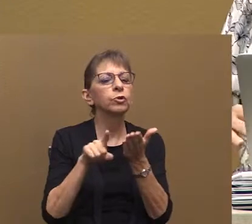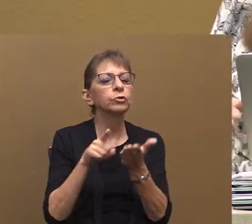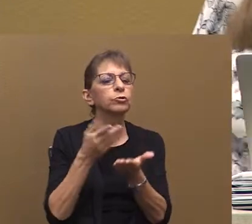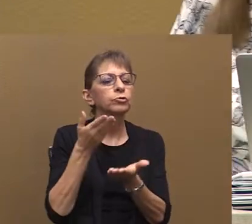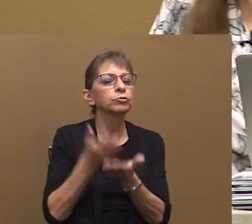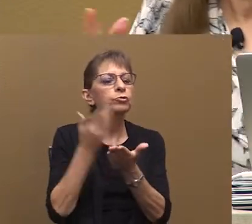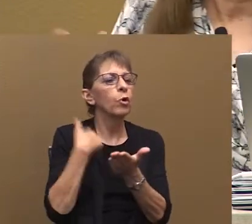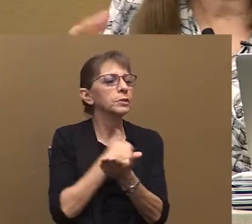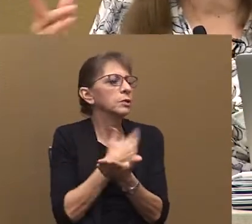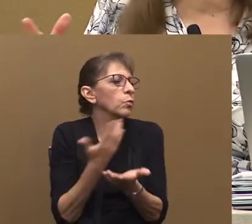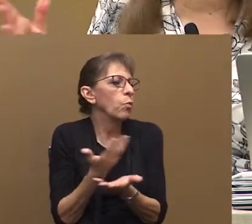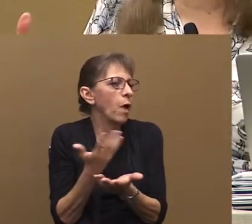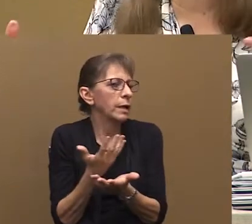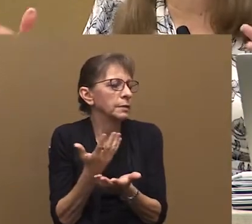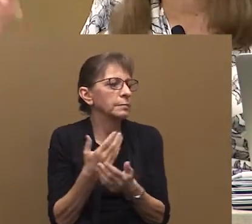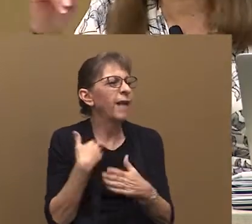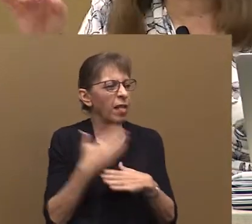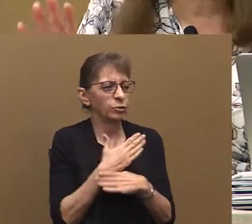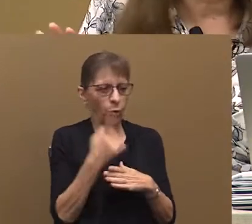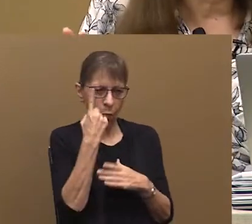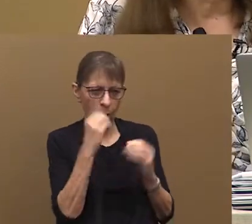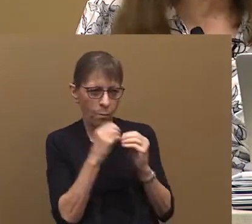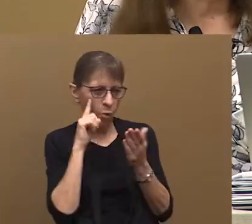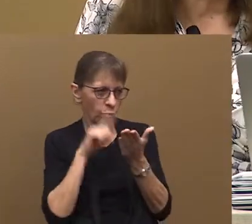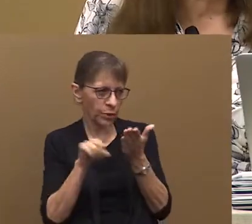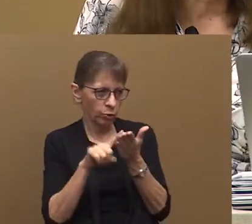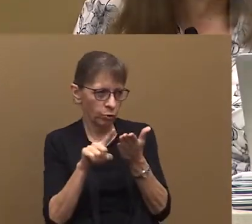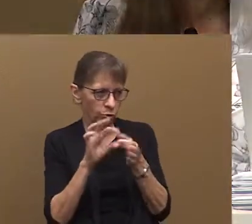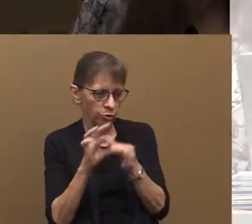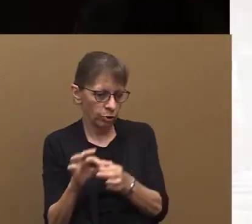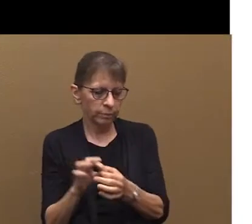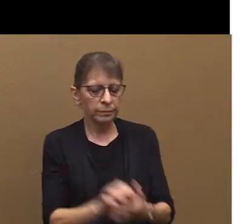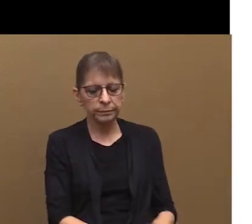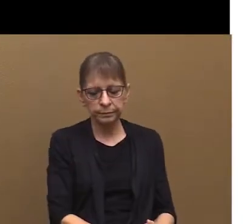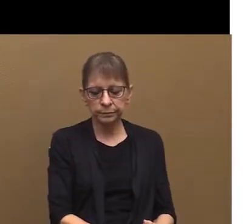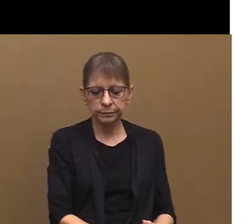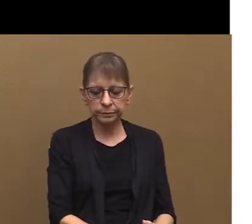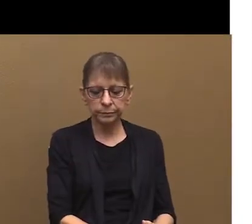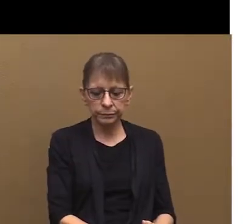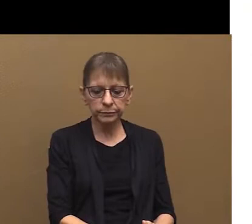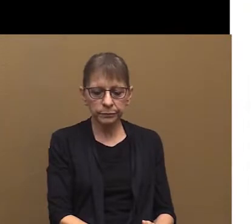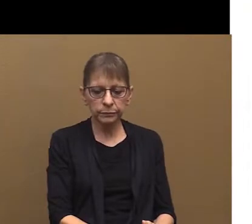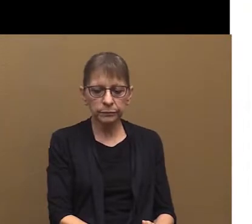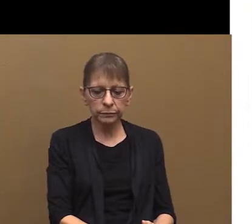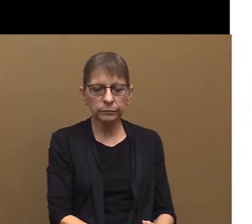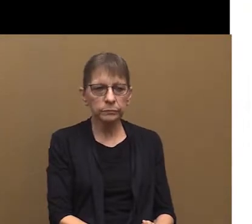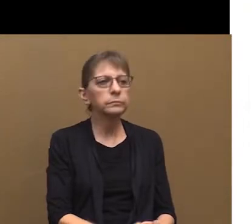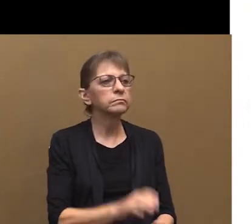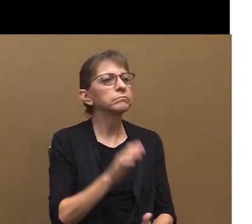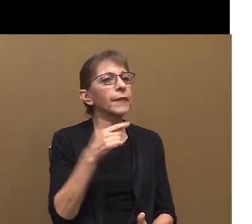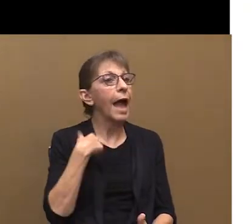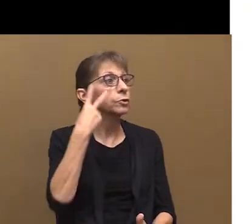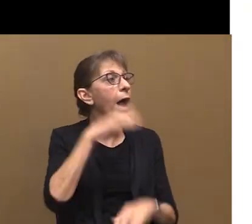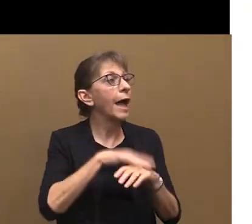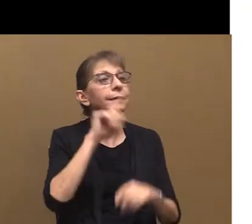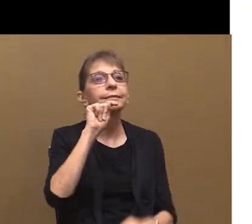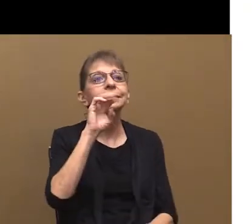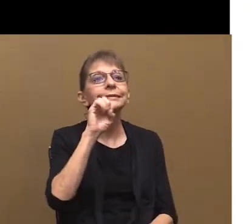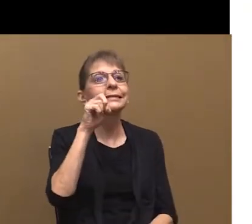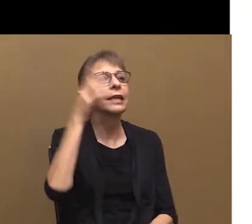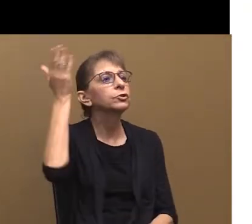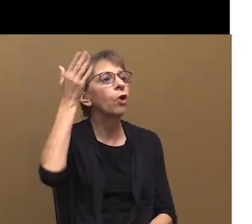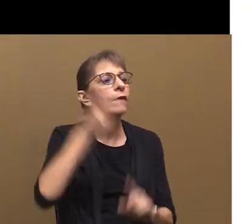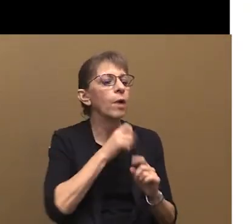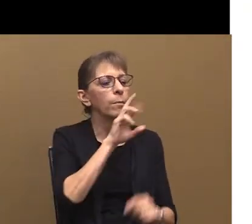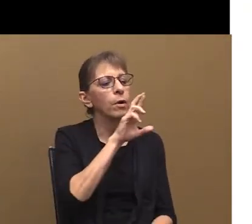showing us. And I'll share with you one more research thing, and this was on a TED Talk